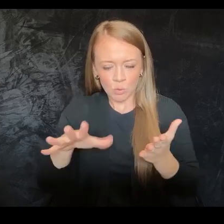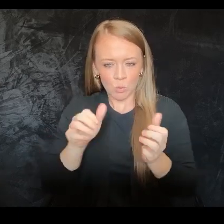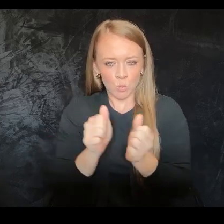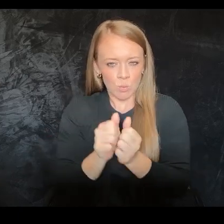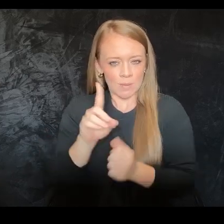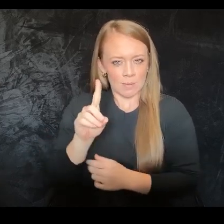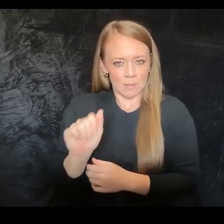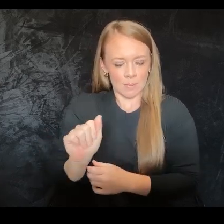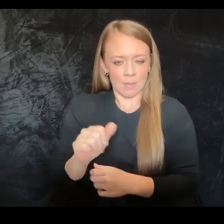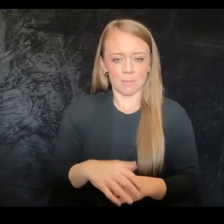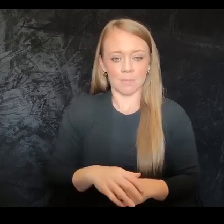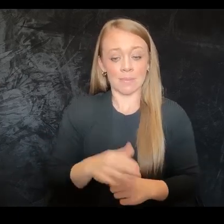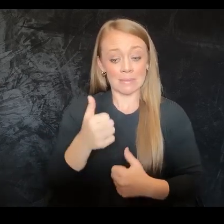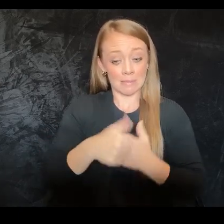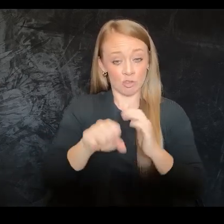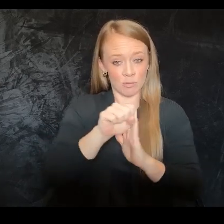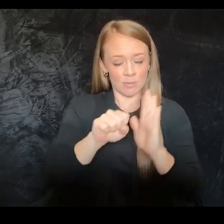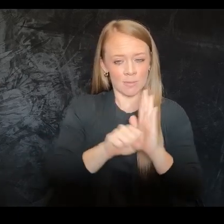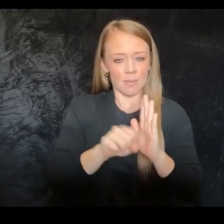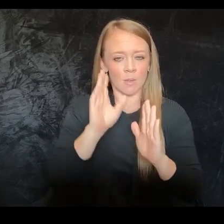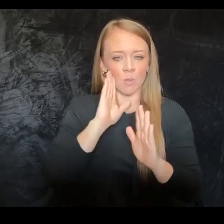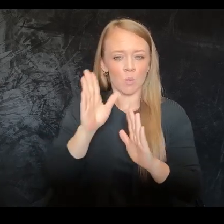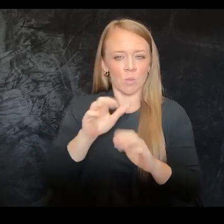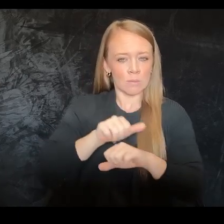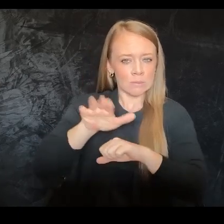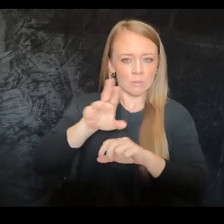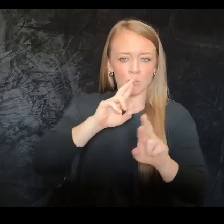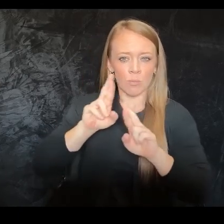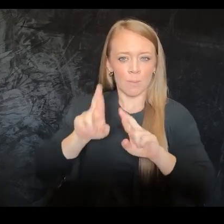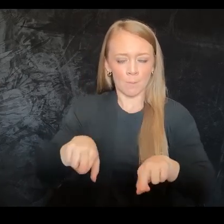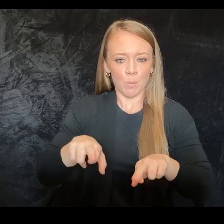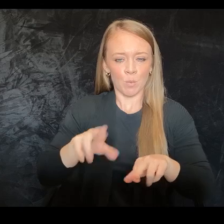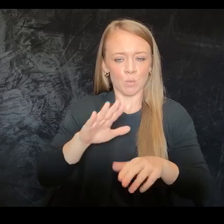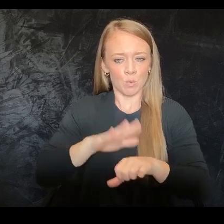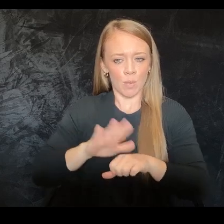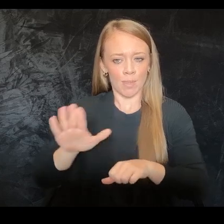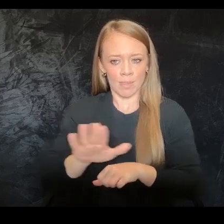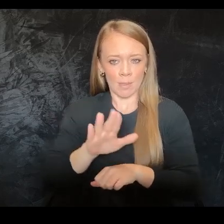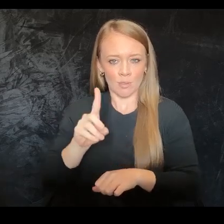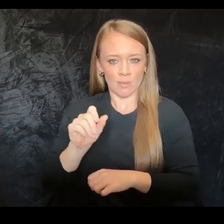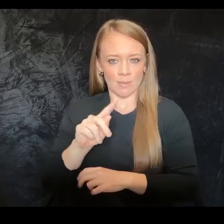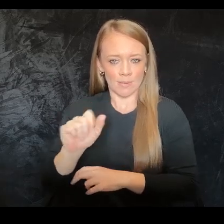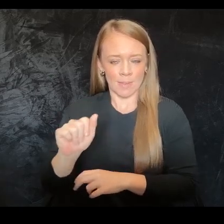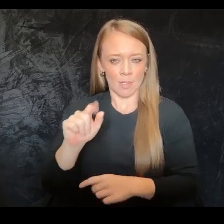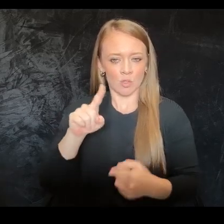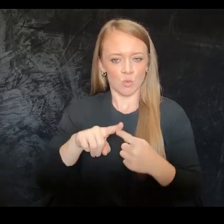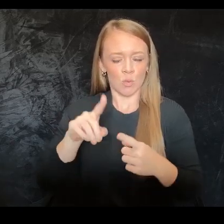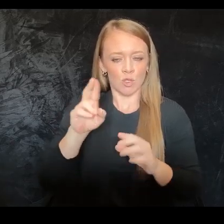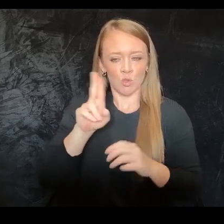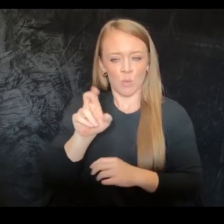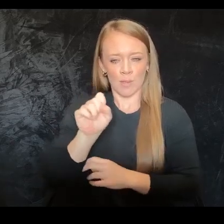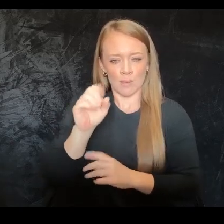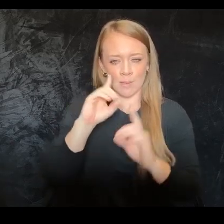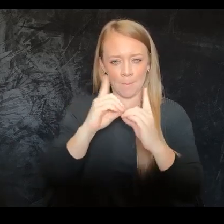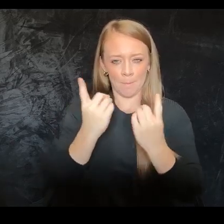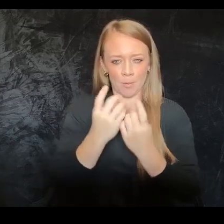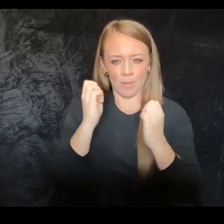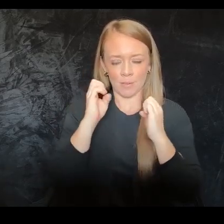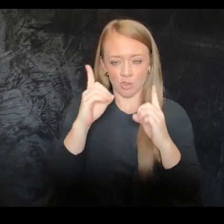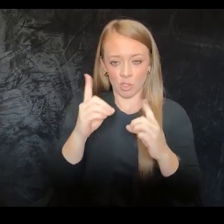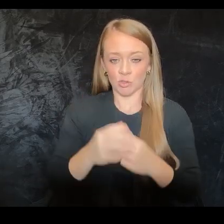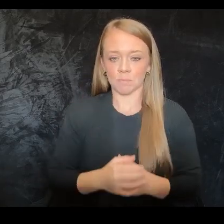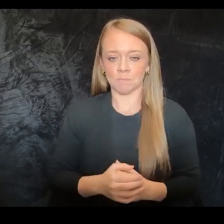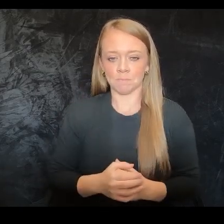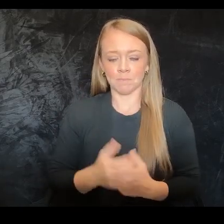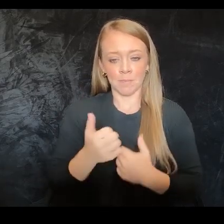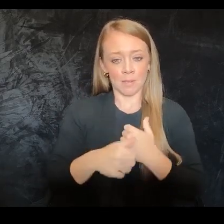All states and territories submit various data and reports to the U.S. Department of Education. Each state reports on